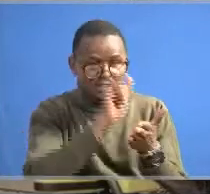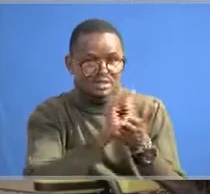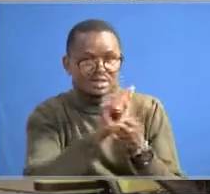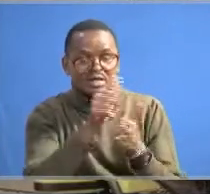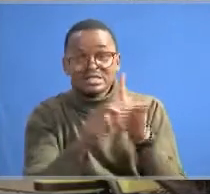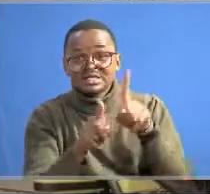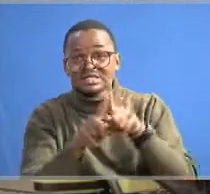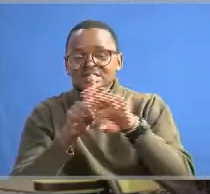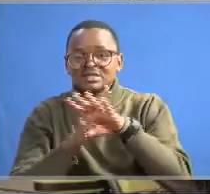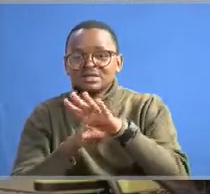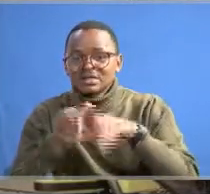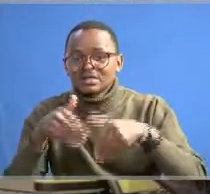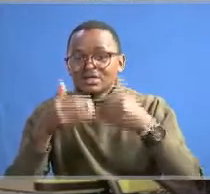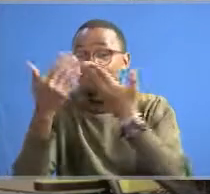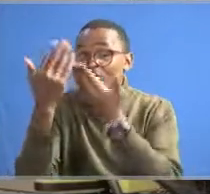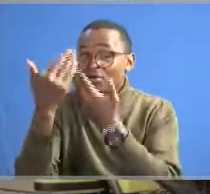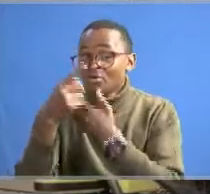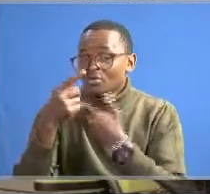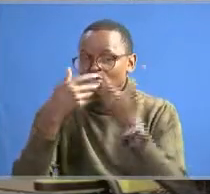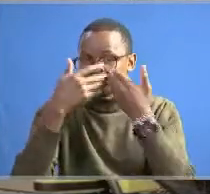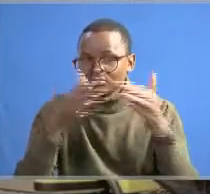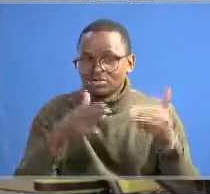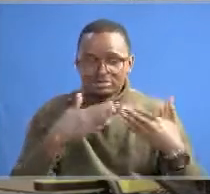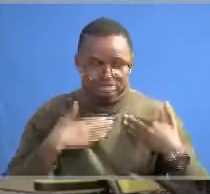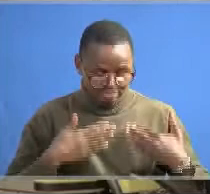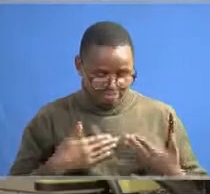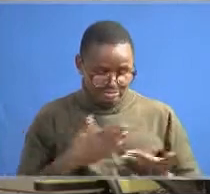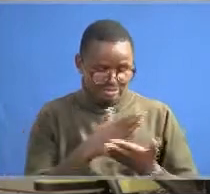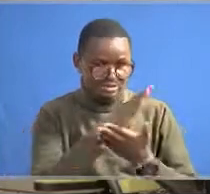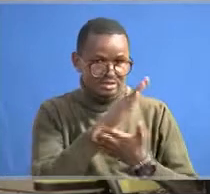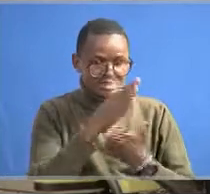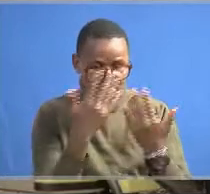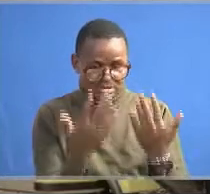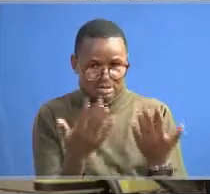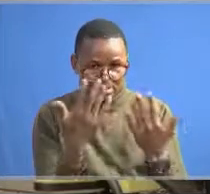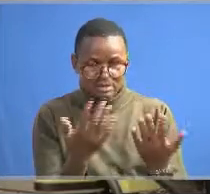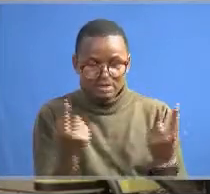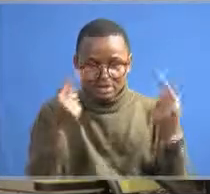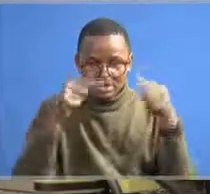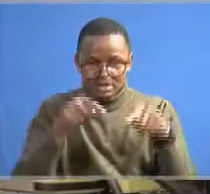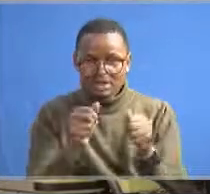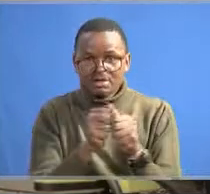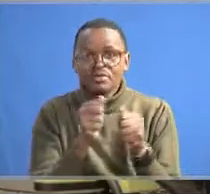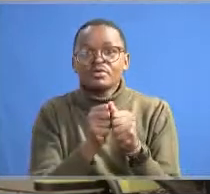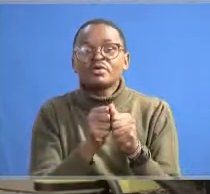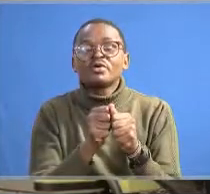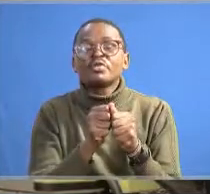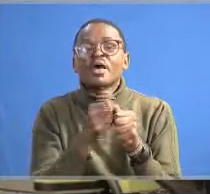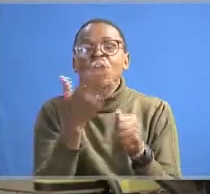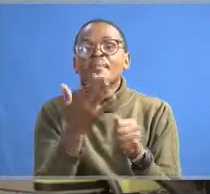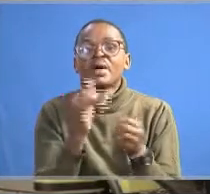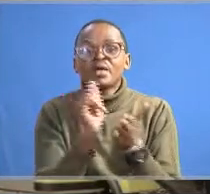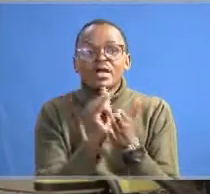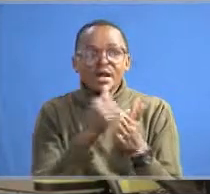at the same time give hope to those who have lost their body parts such as arms by coming up with prosthetic